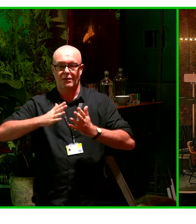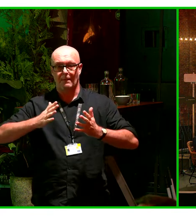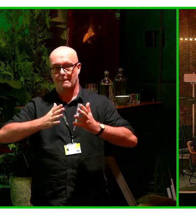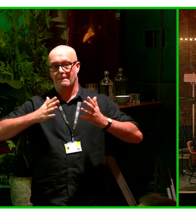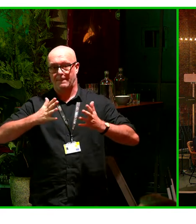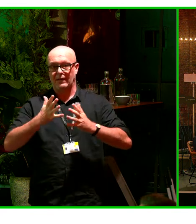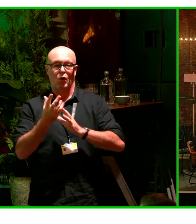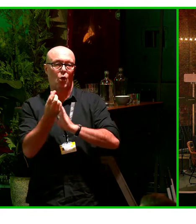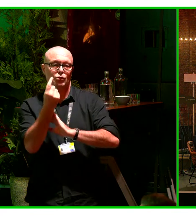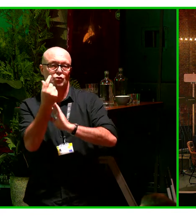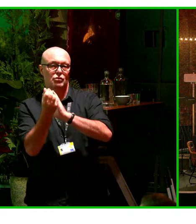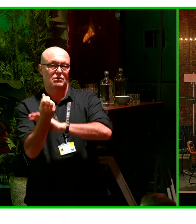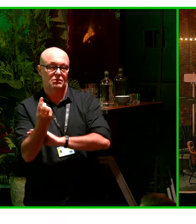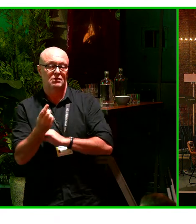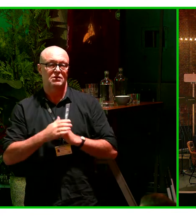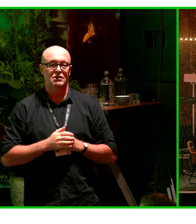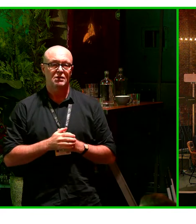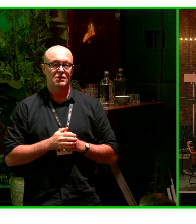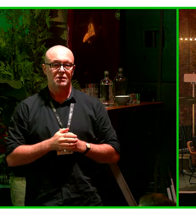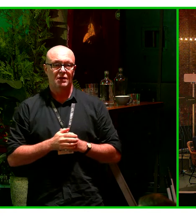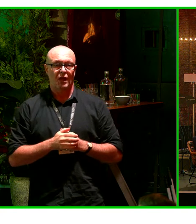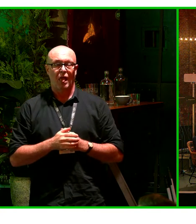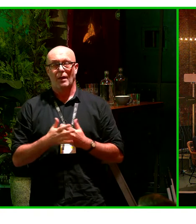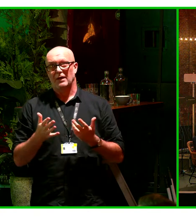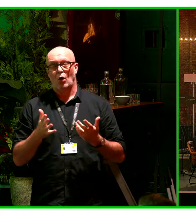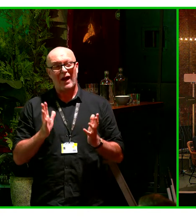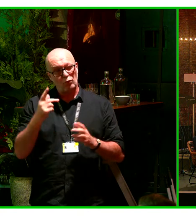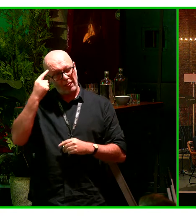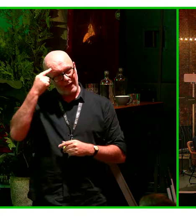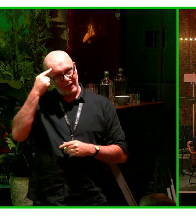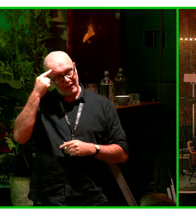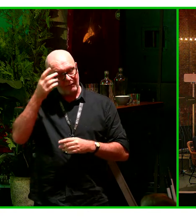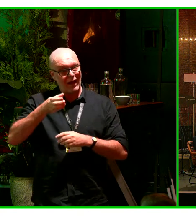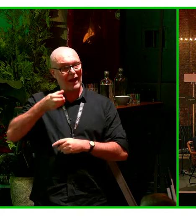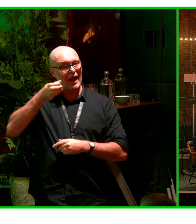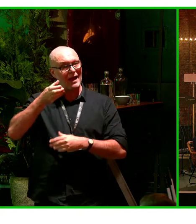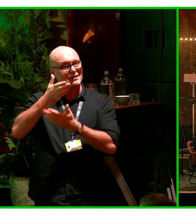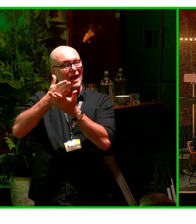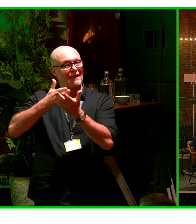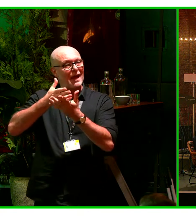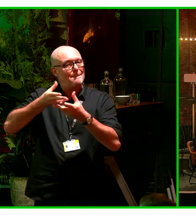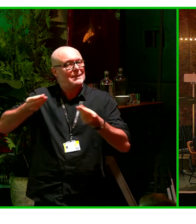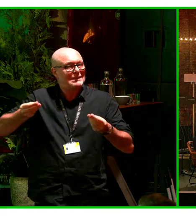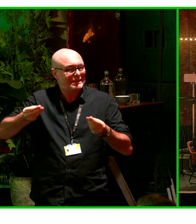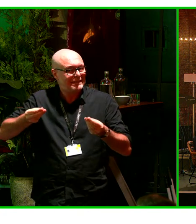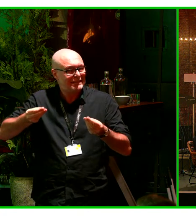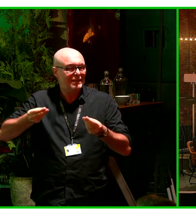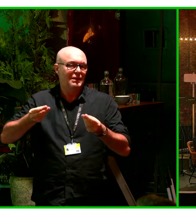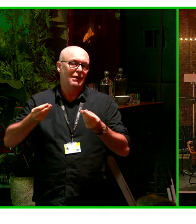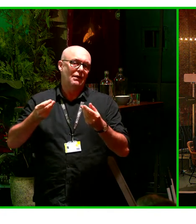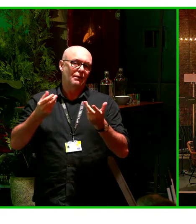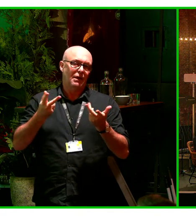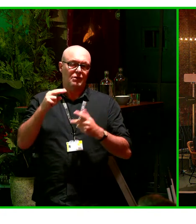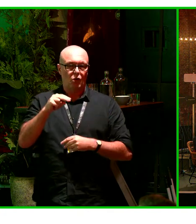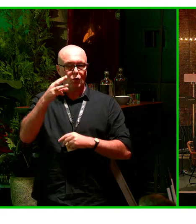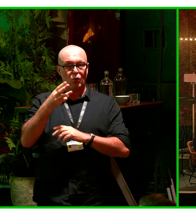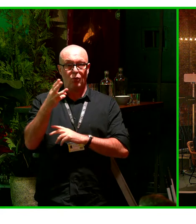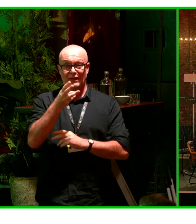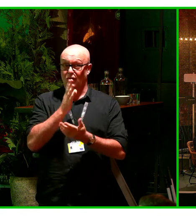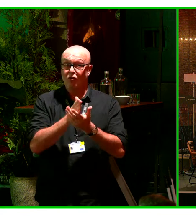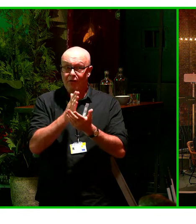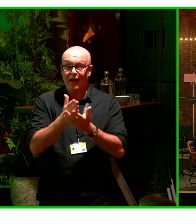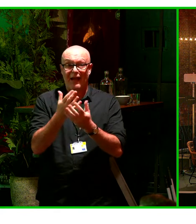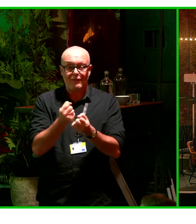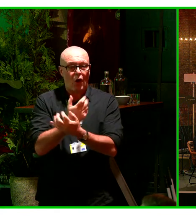a glass half full guy rather than a glass half empty, and these big opportunities in the Northwest for businesses, there's big opportunities for